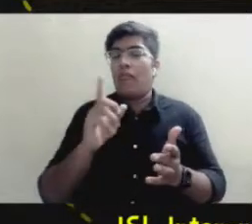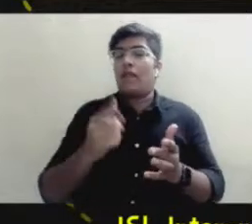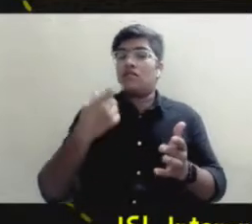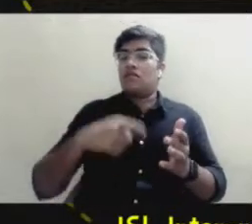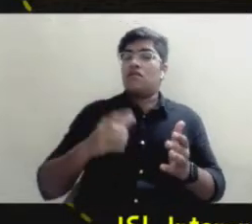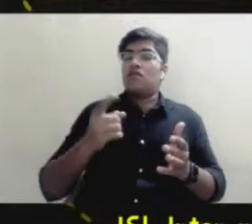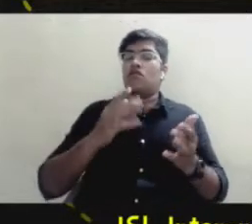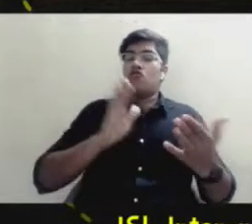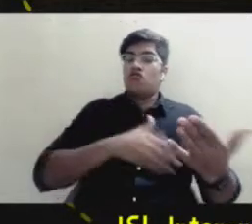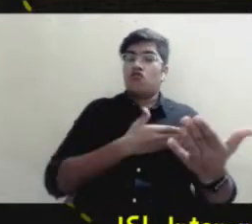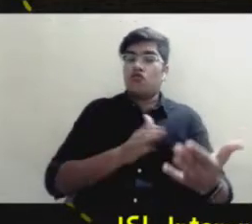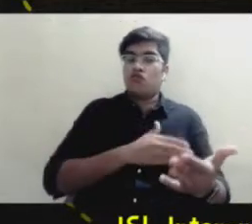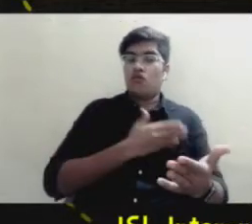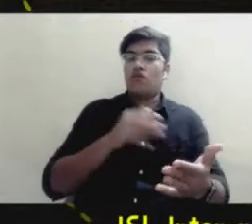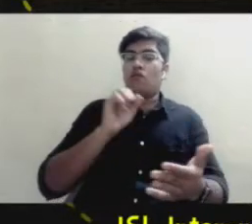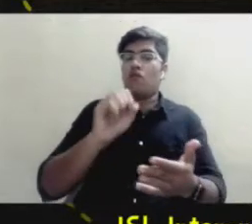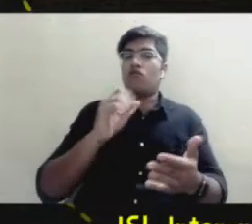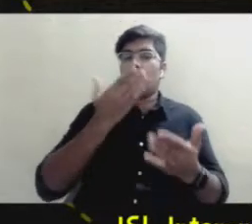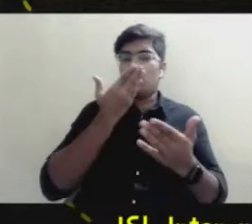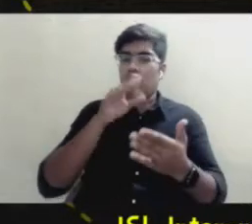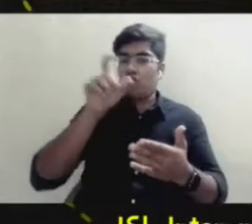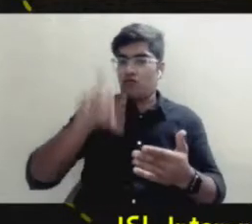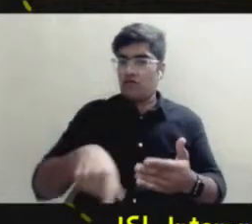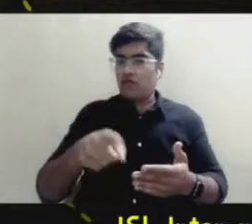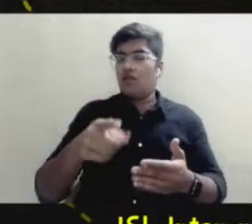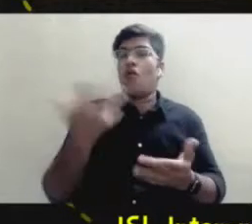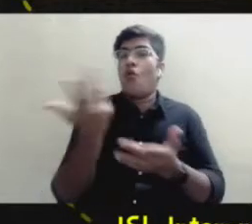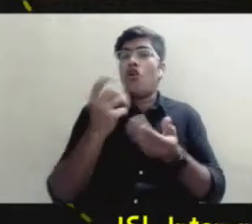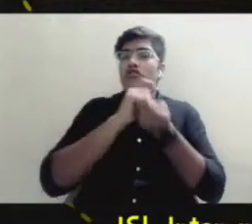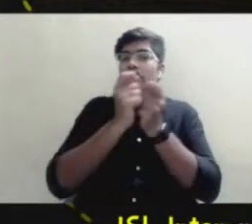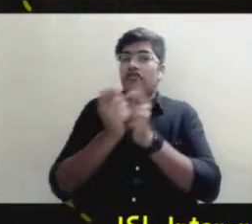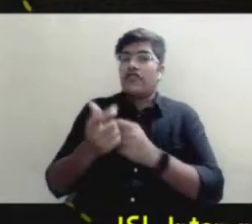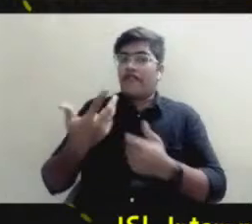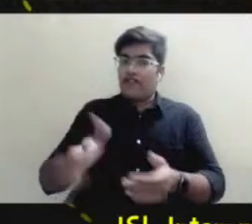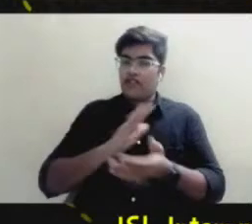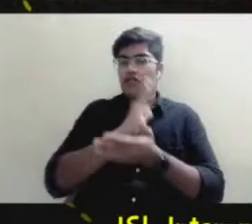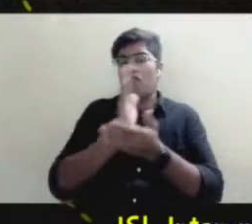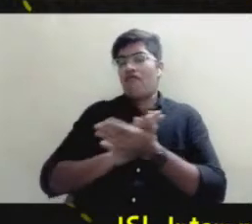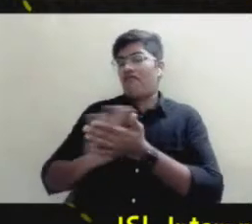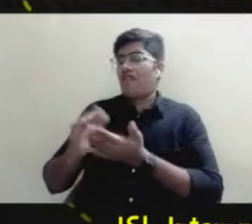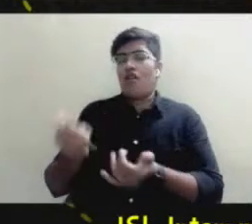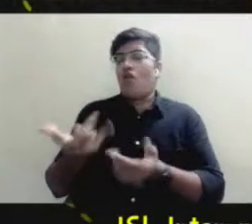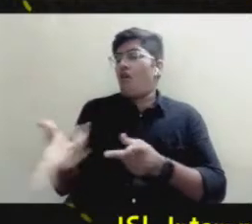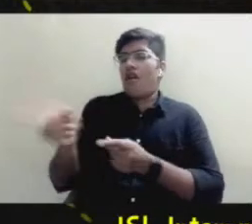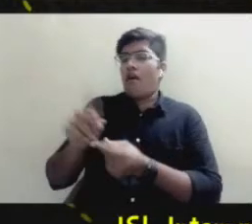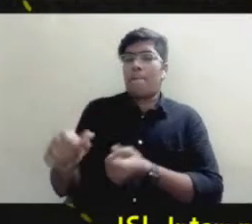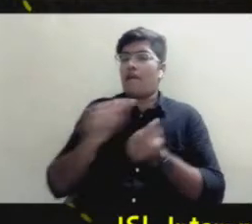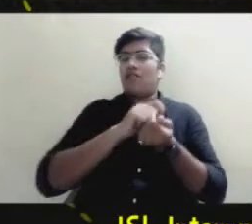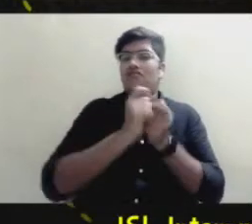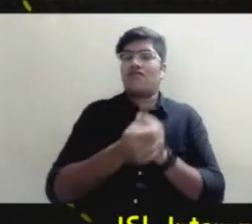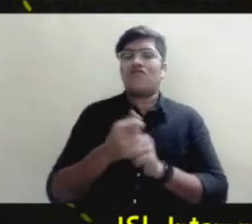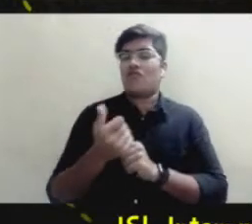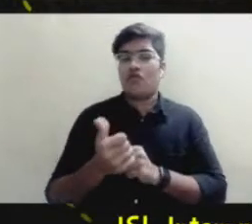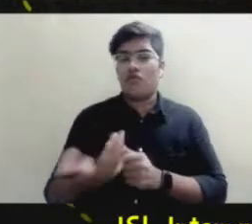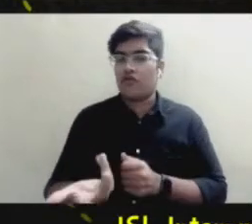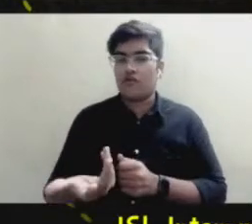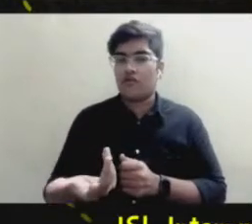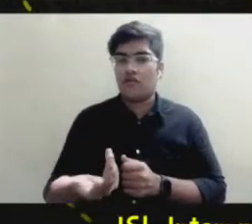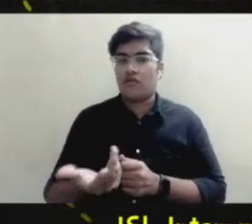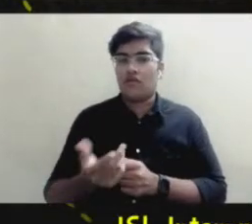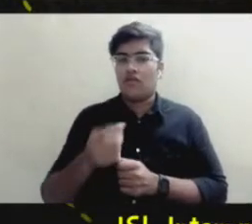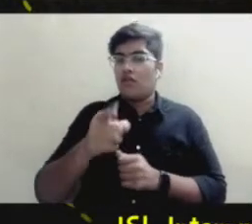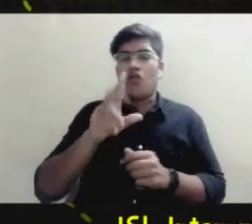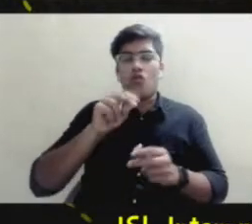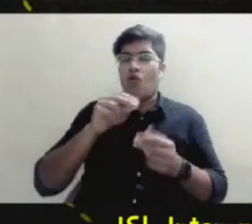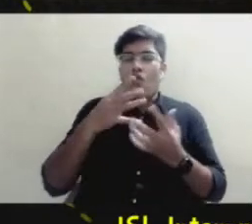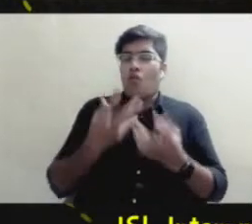music, all that can be done, has been done, and is often tried. But as a student of music, I would not want to lose